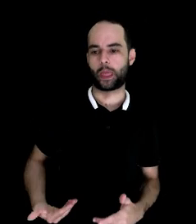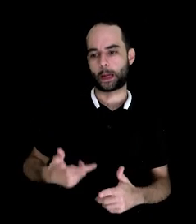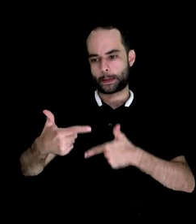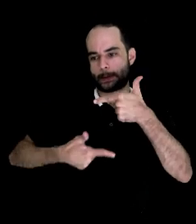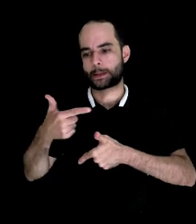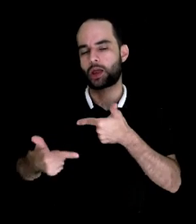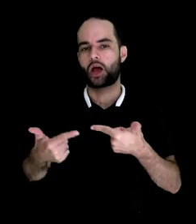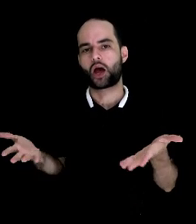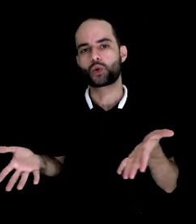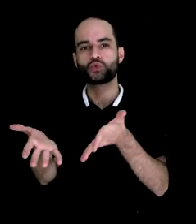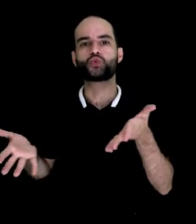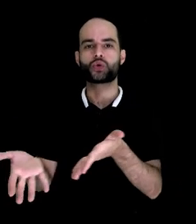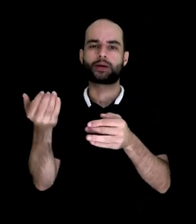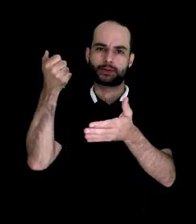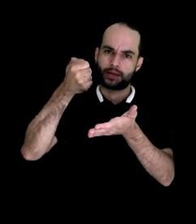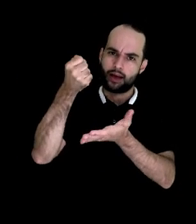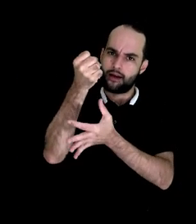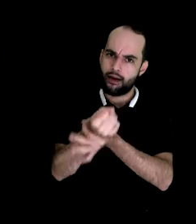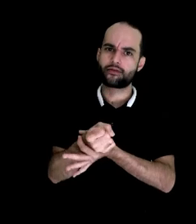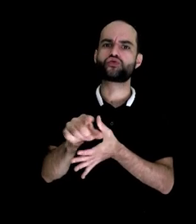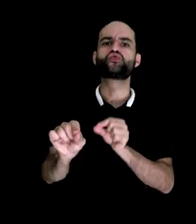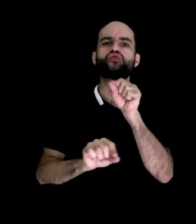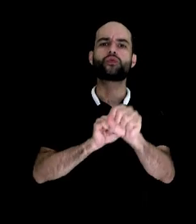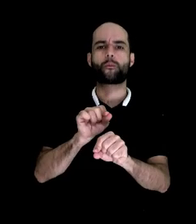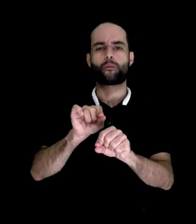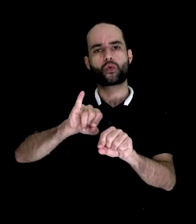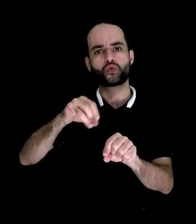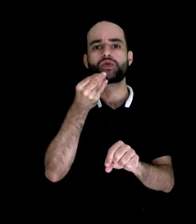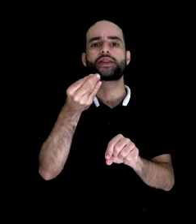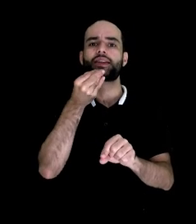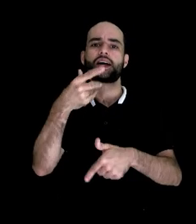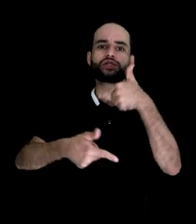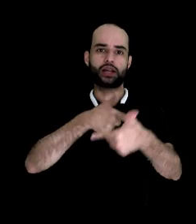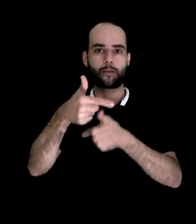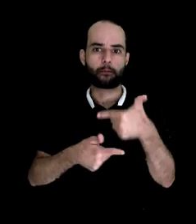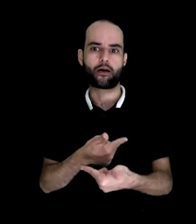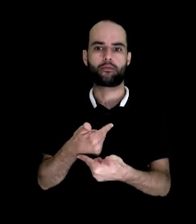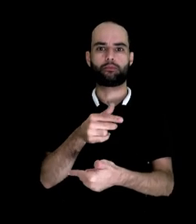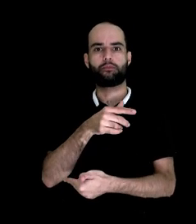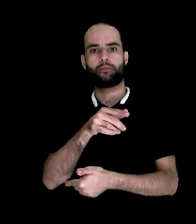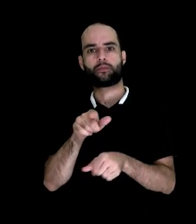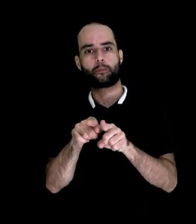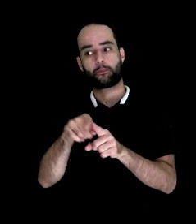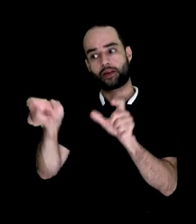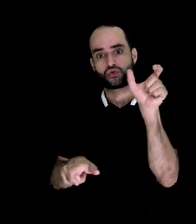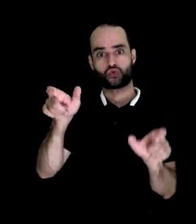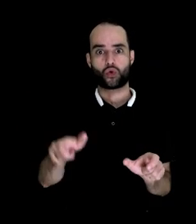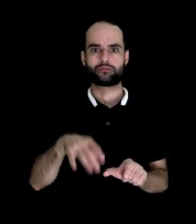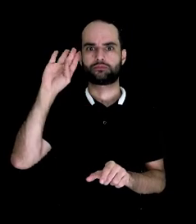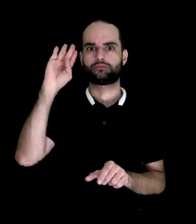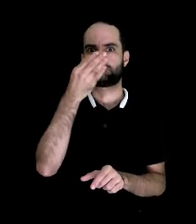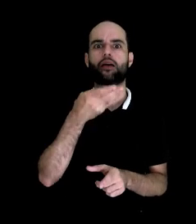2 lines below, on the left side, in centered black ink is employment policies do not consider people